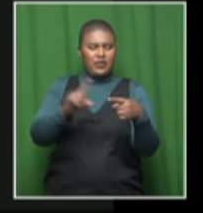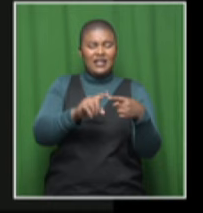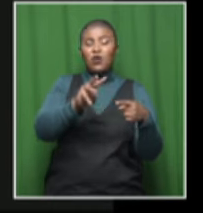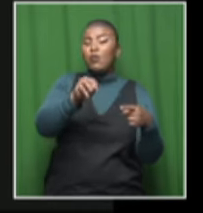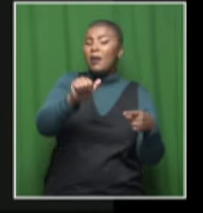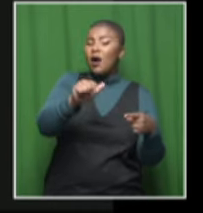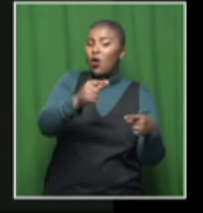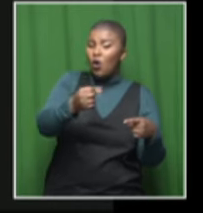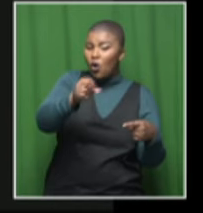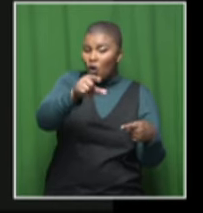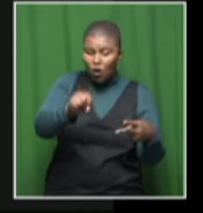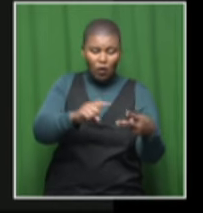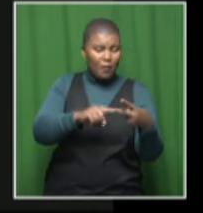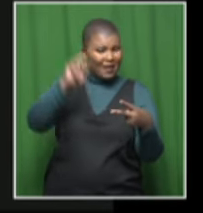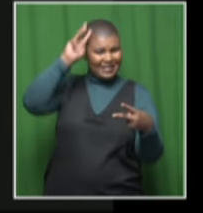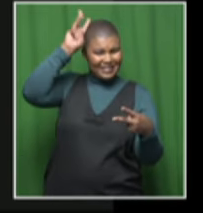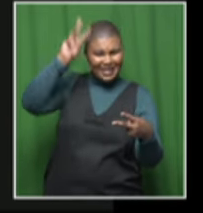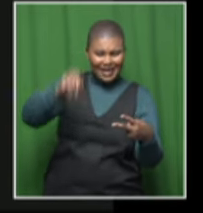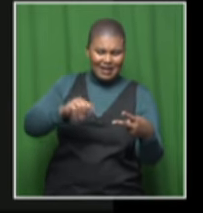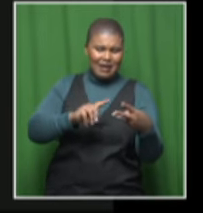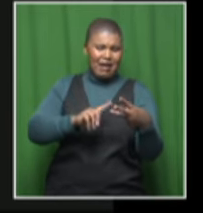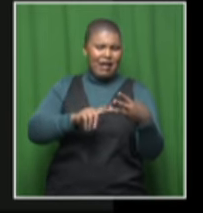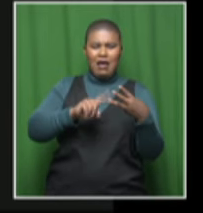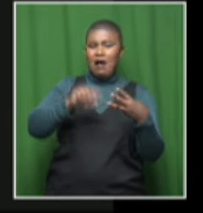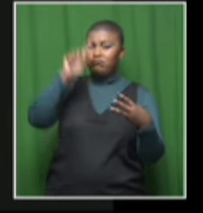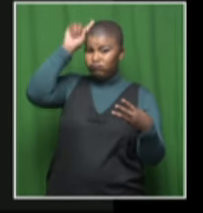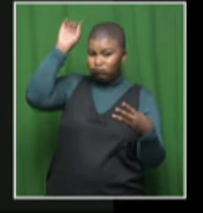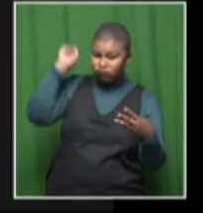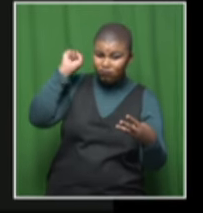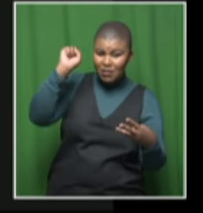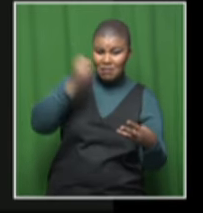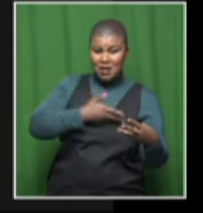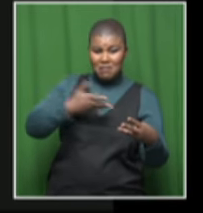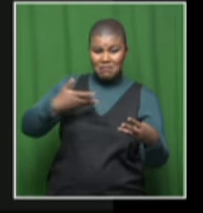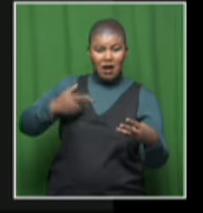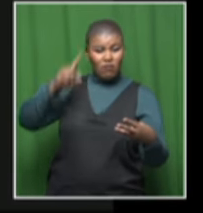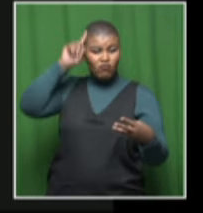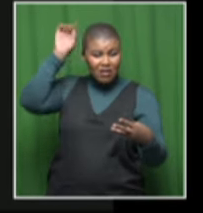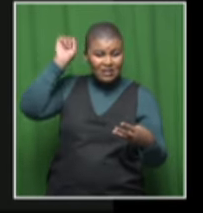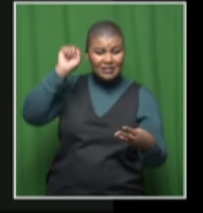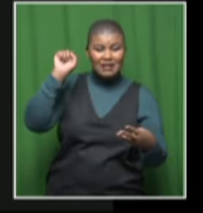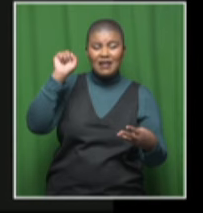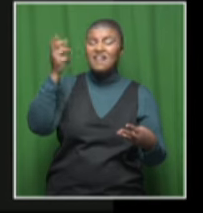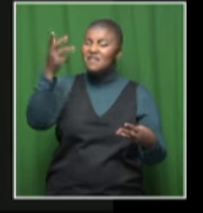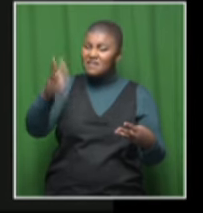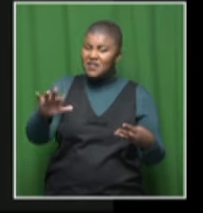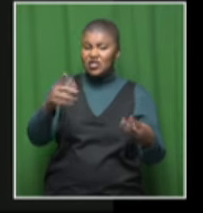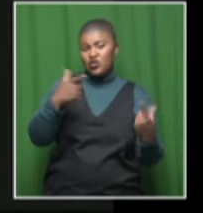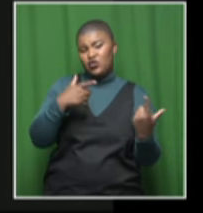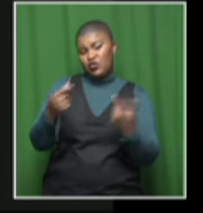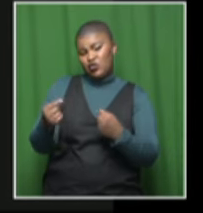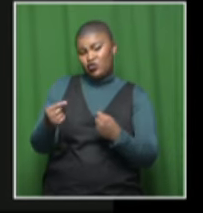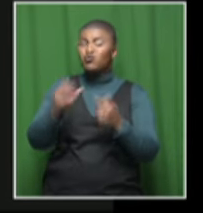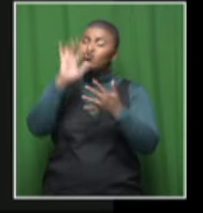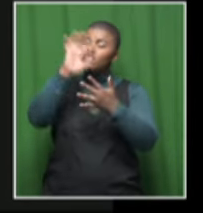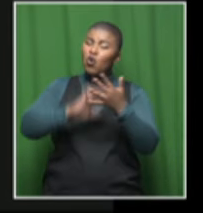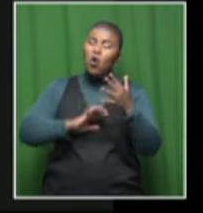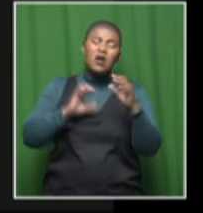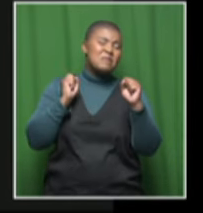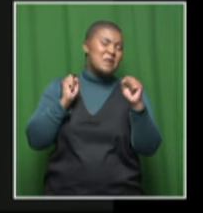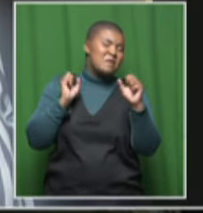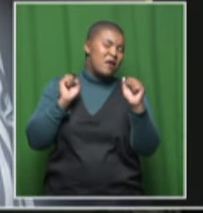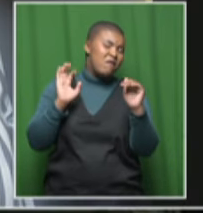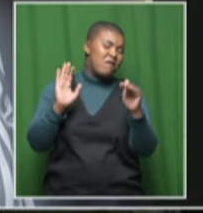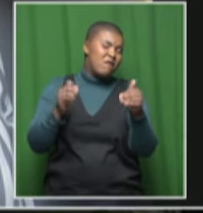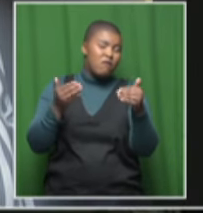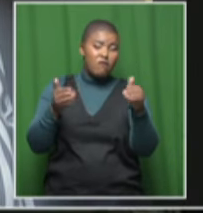Mandela, about Winnie Mandela and others. So we can utilize this genre to tell our stories. Mm-hmm. Now, he credited his